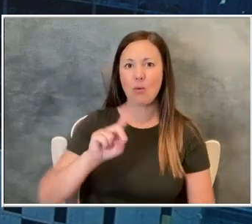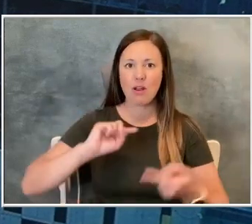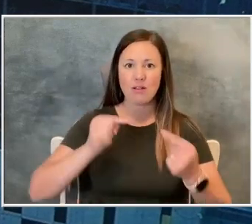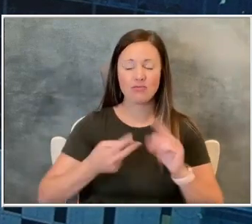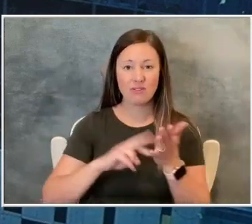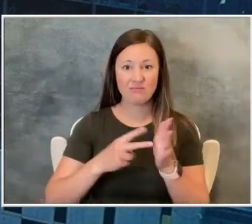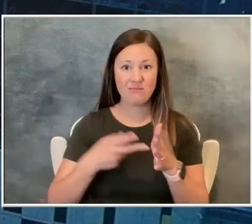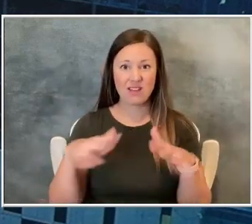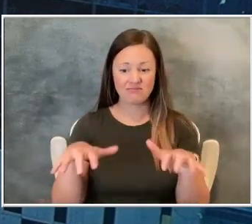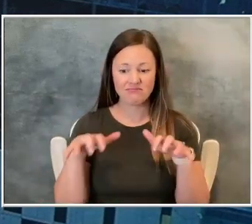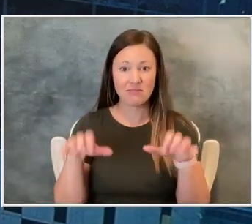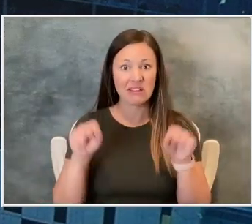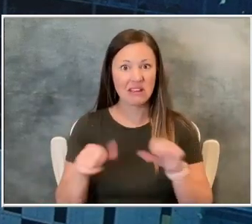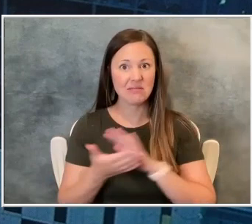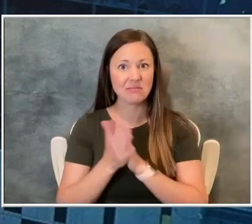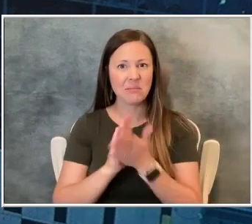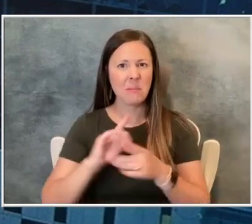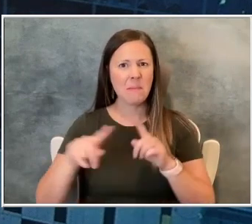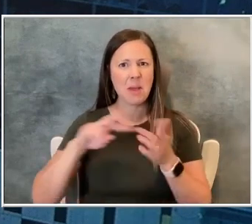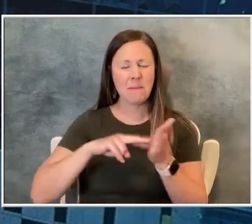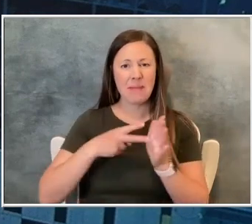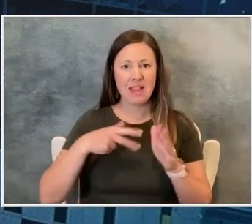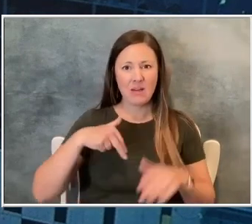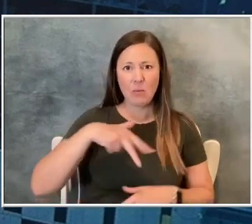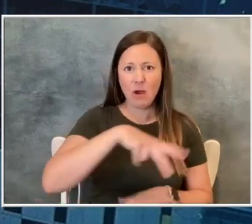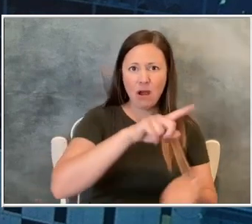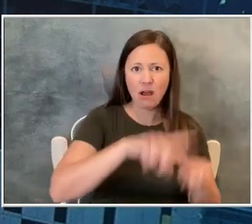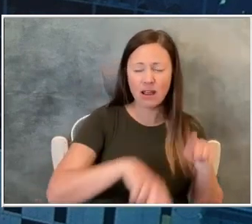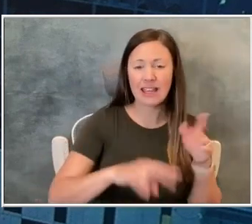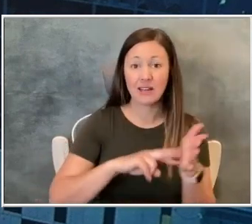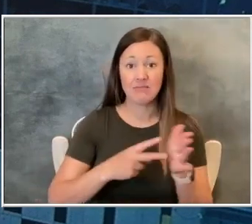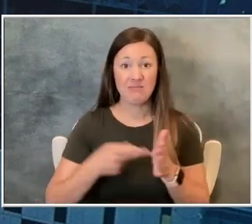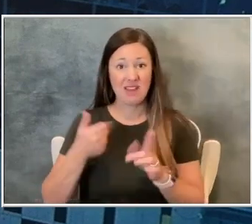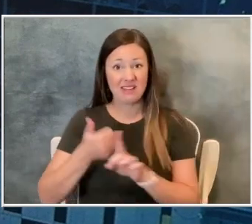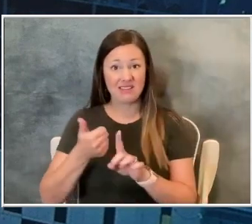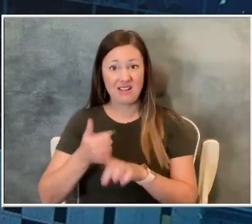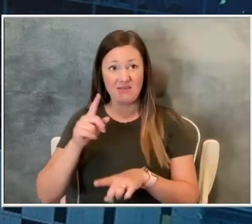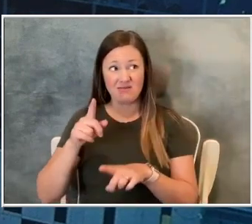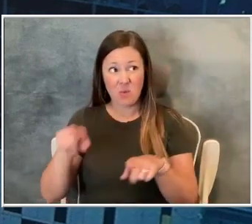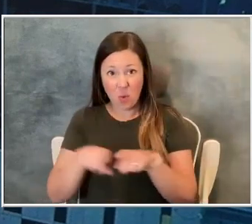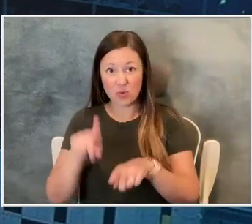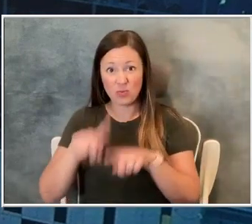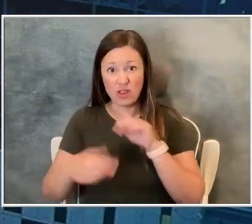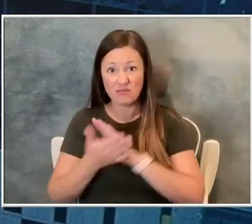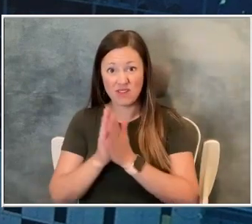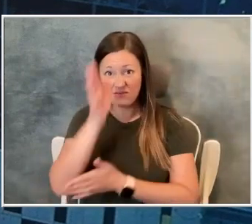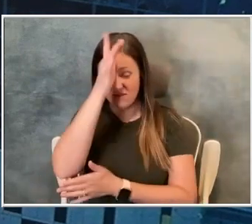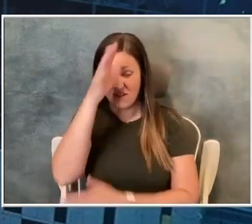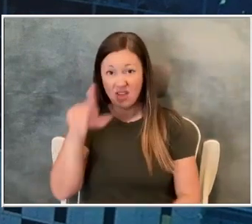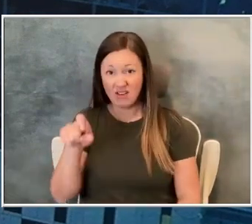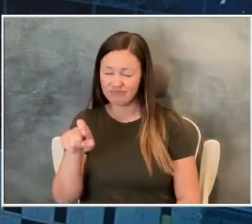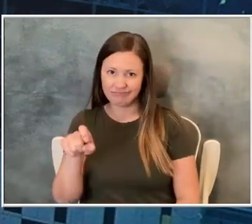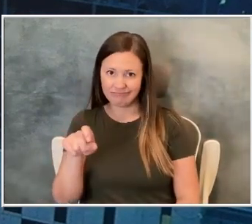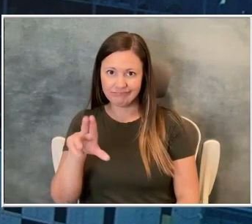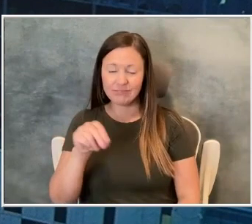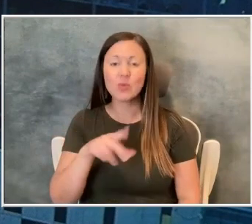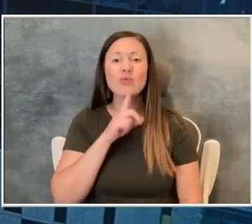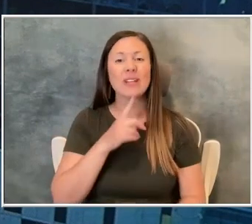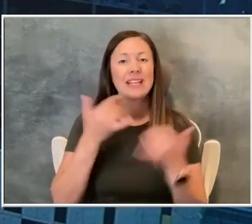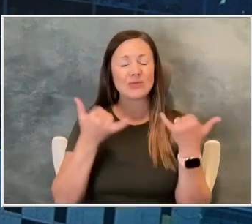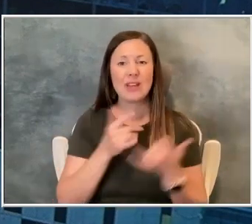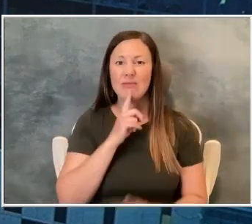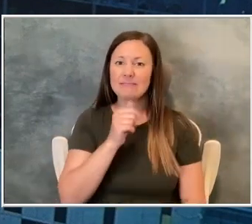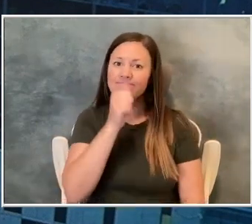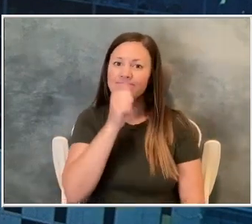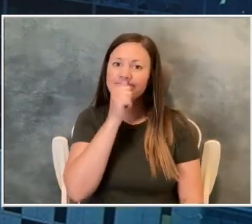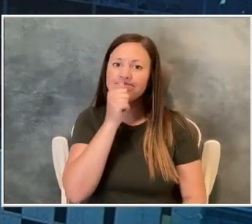walk doesn't necessarily mean losing the ability to become a father. Today, we're diving into a pretty intimate topic with a young man